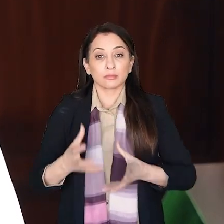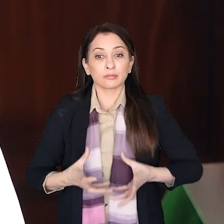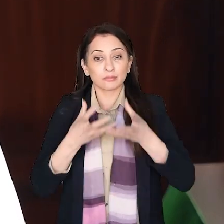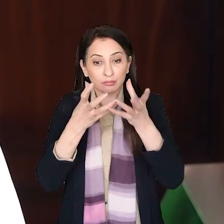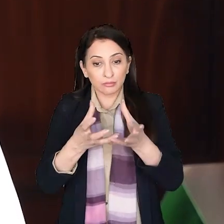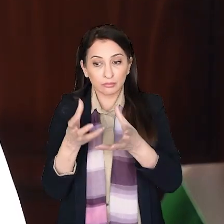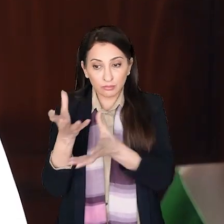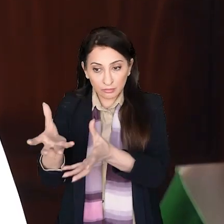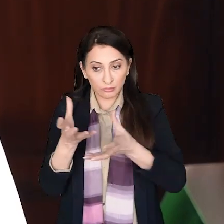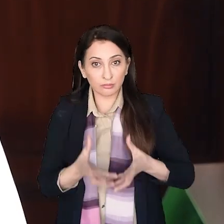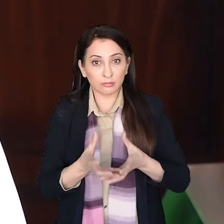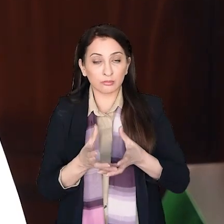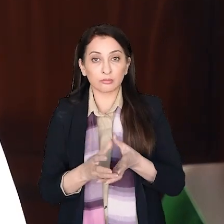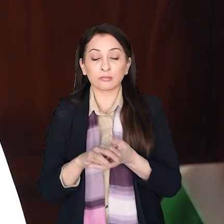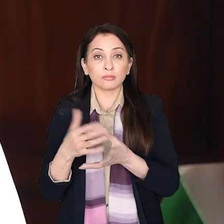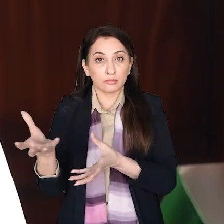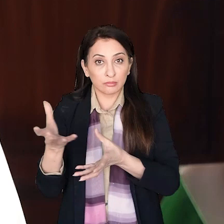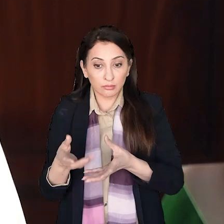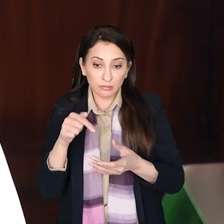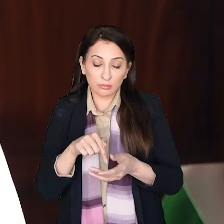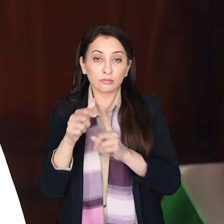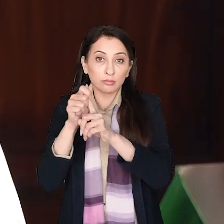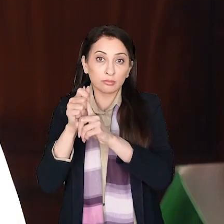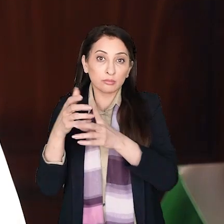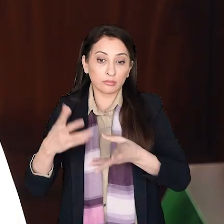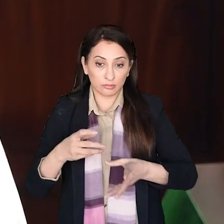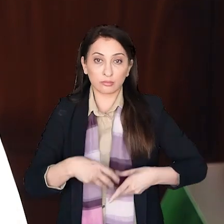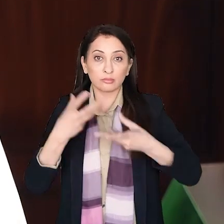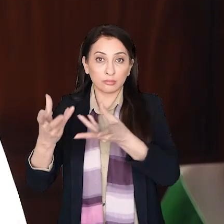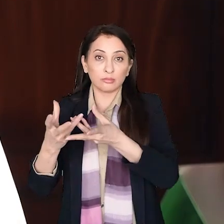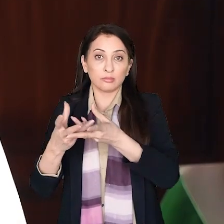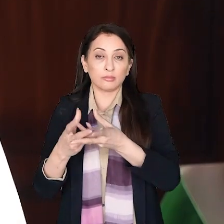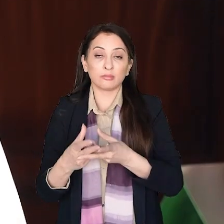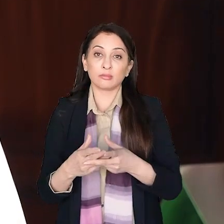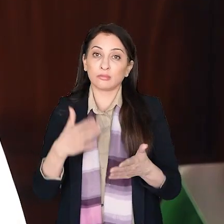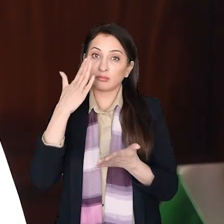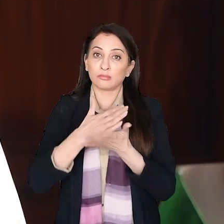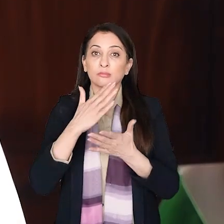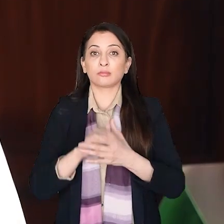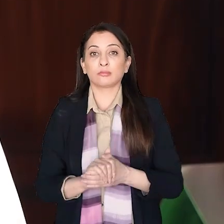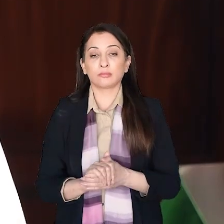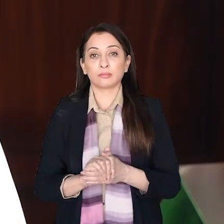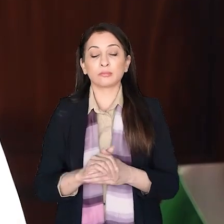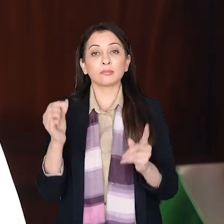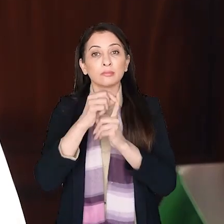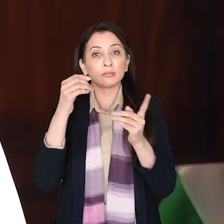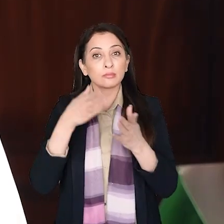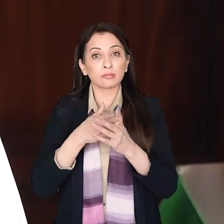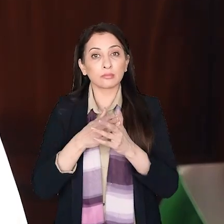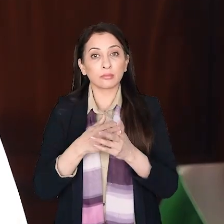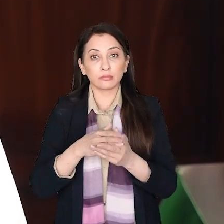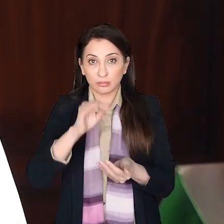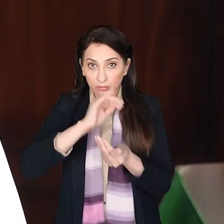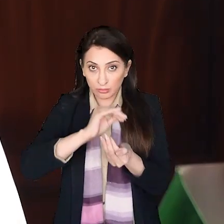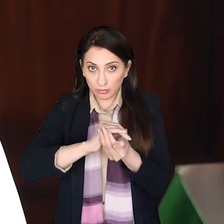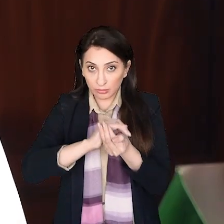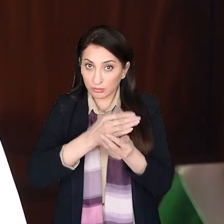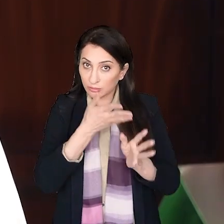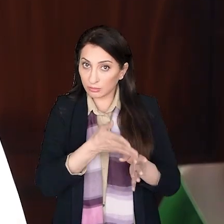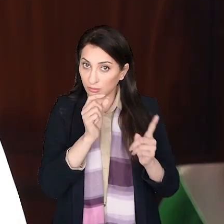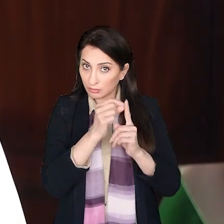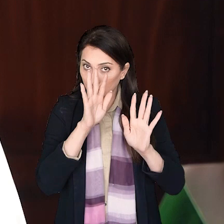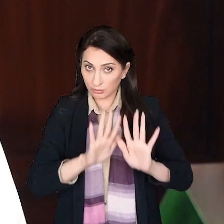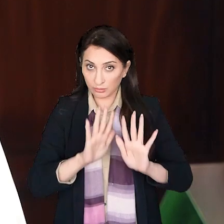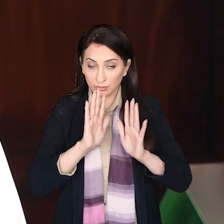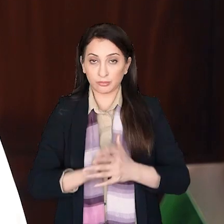supply and demand. Right now, the ceramics industry in Pakistan has a surplus amount of production capability